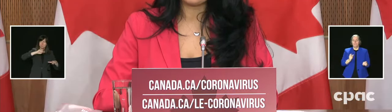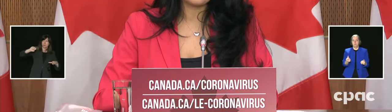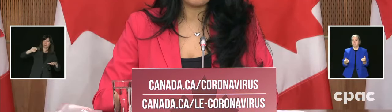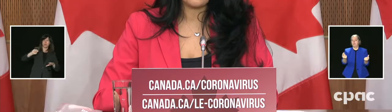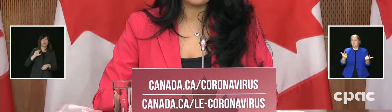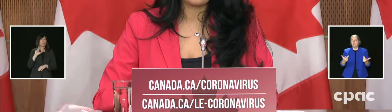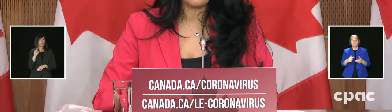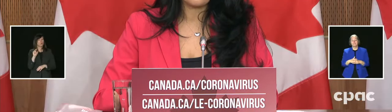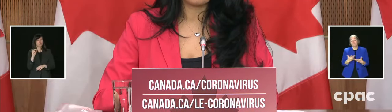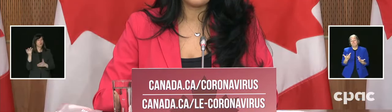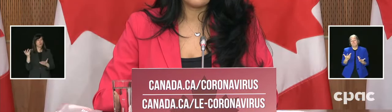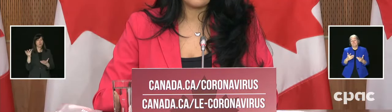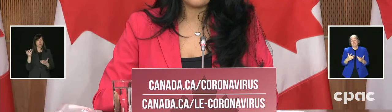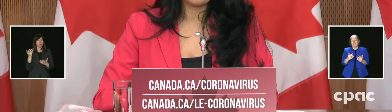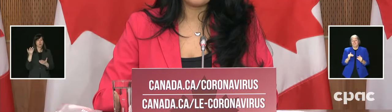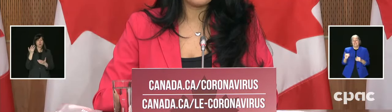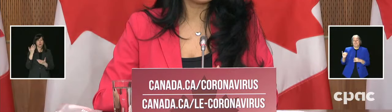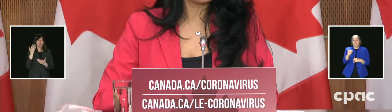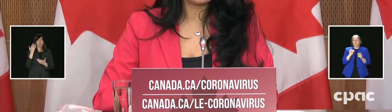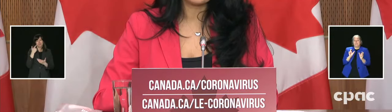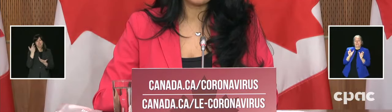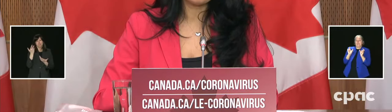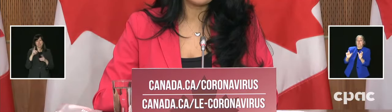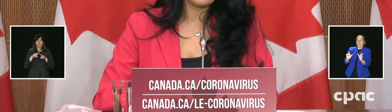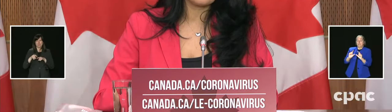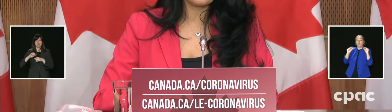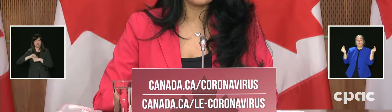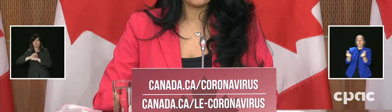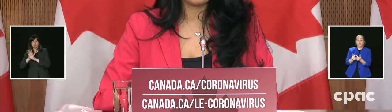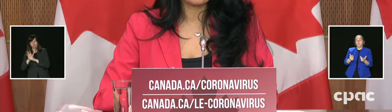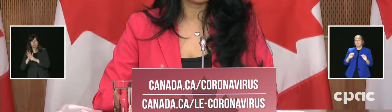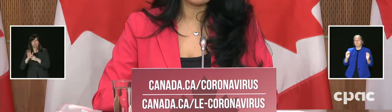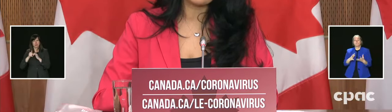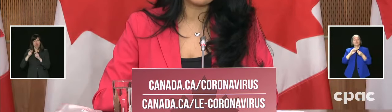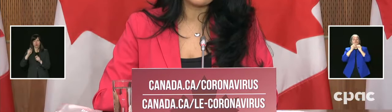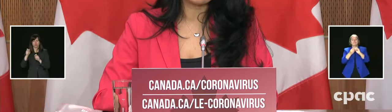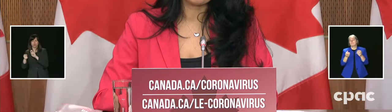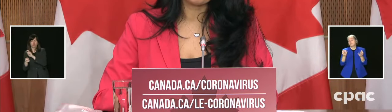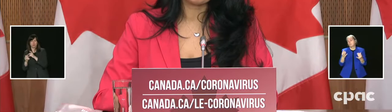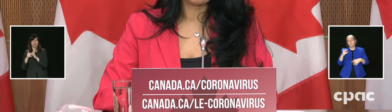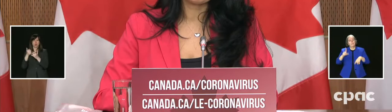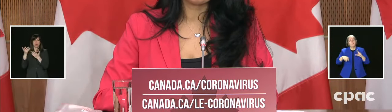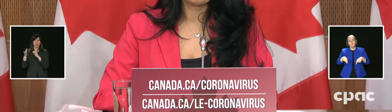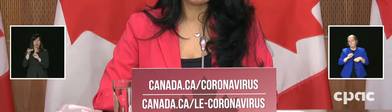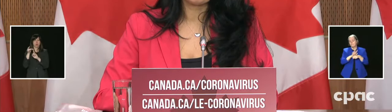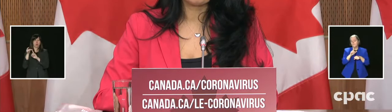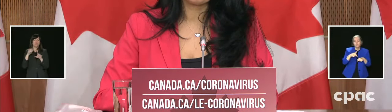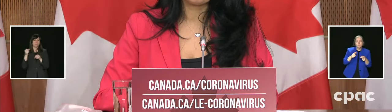it really is a factor of the virus itself and its own characteristics.